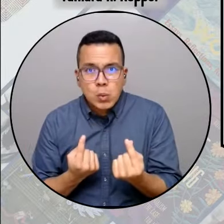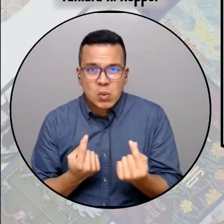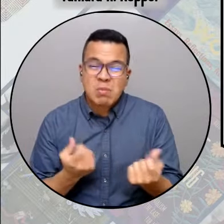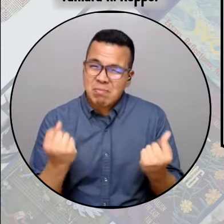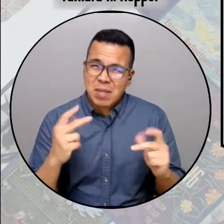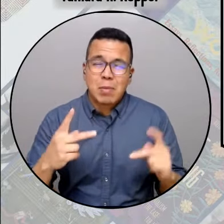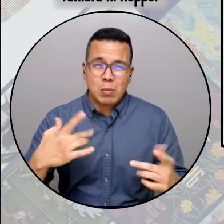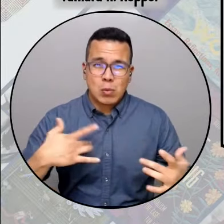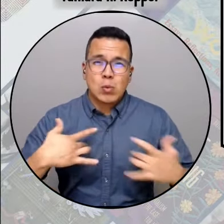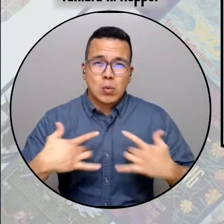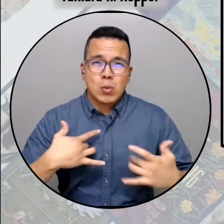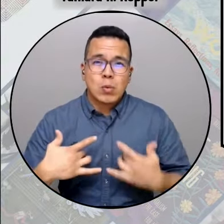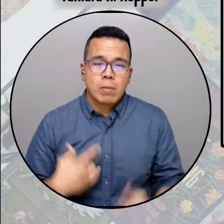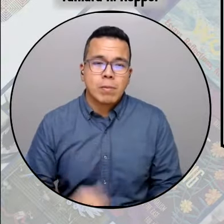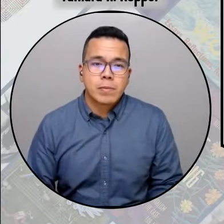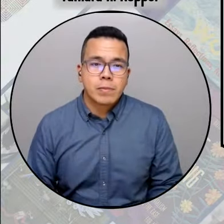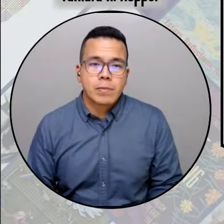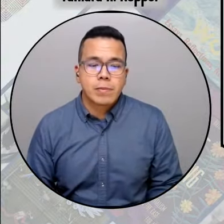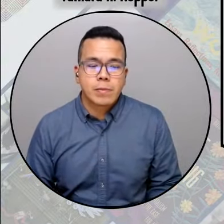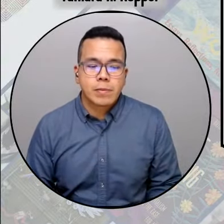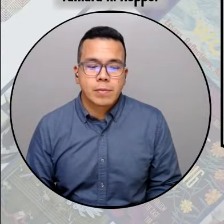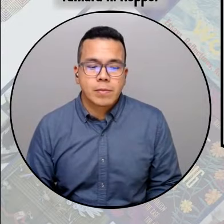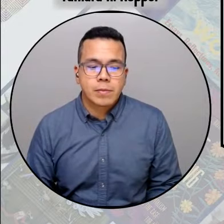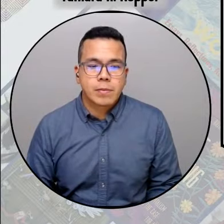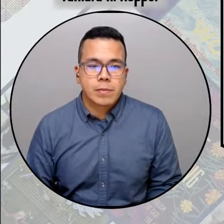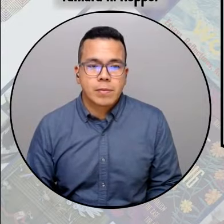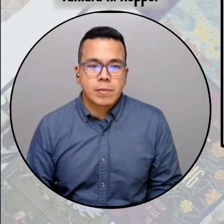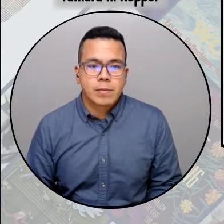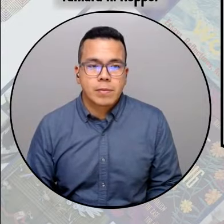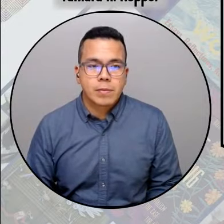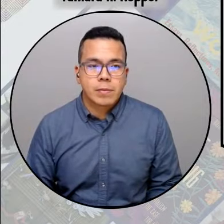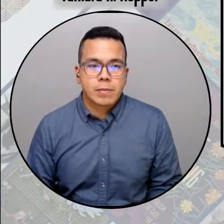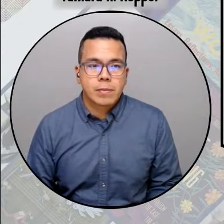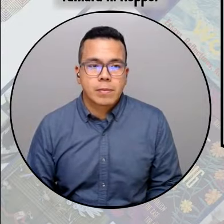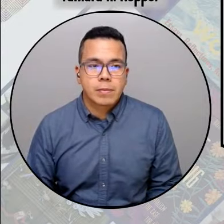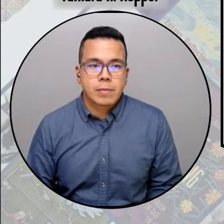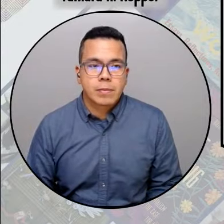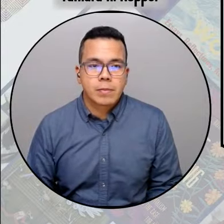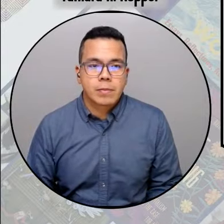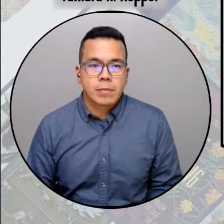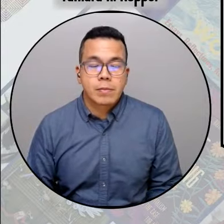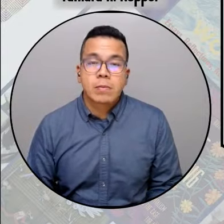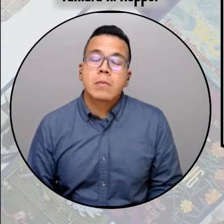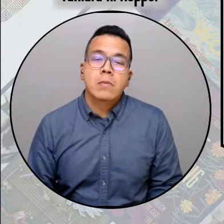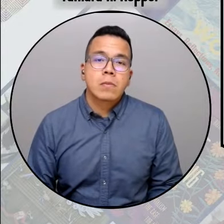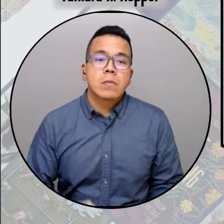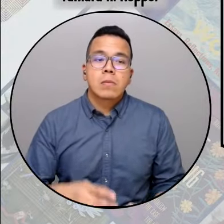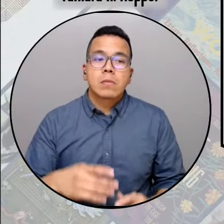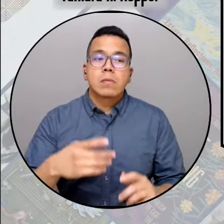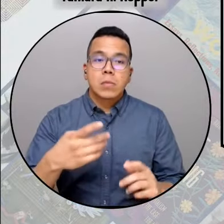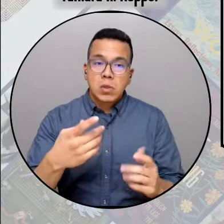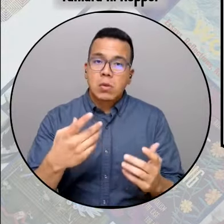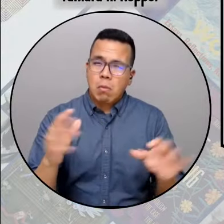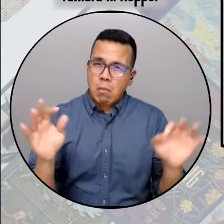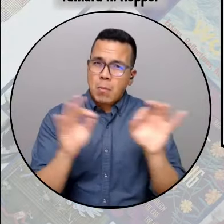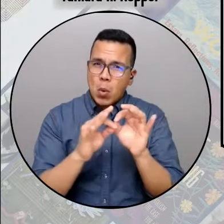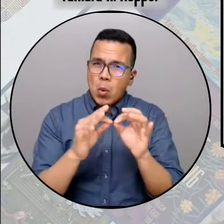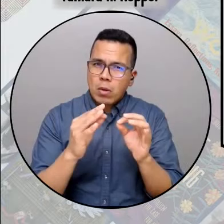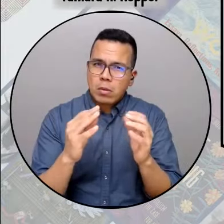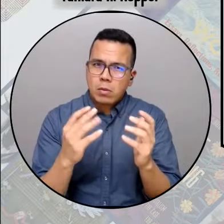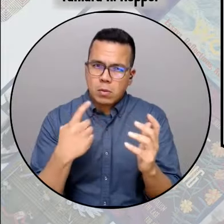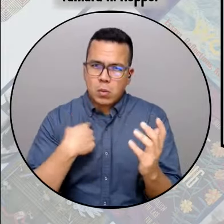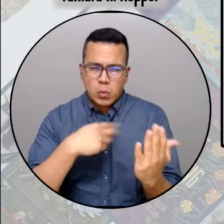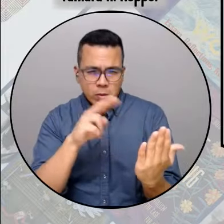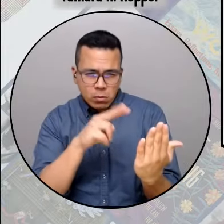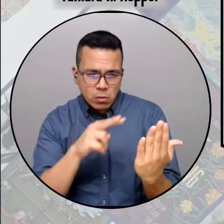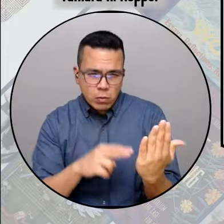And so this is something where this is part of kind of, you know, thinking about our data literacy, is that terms that we're sometimes